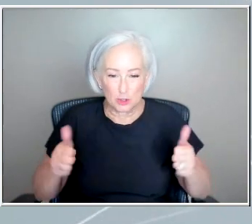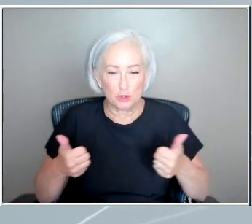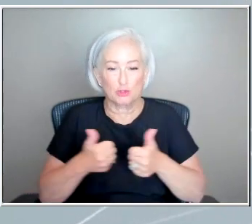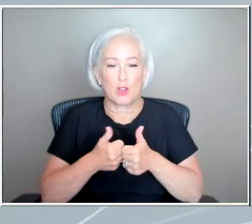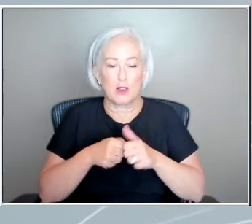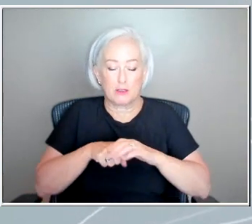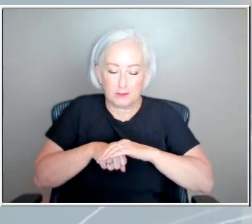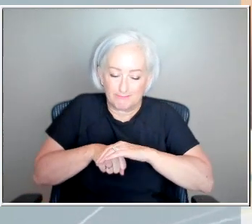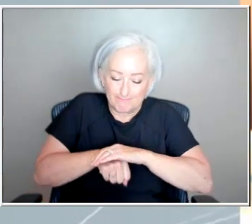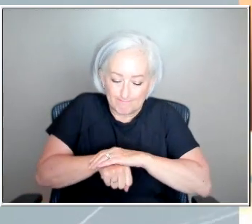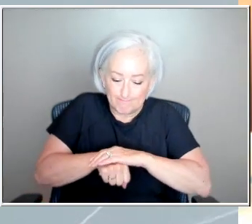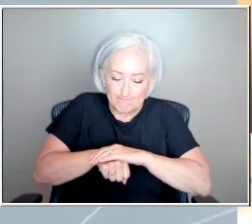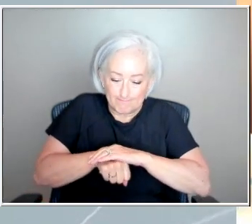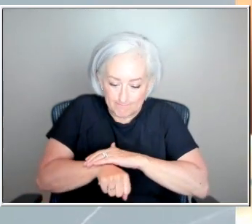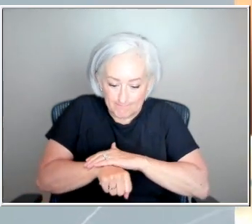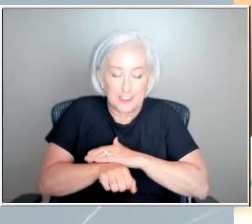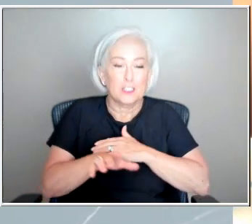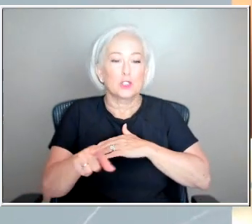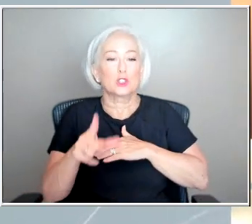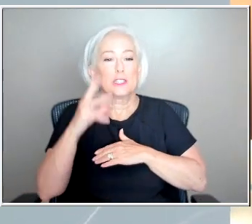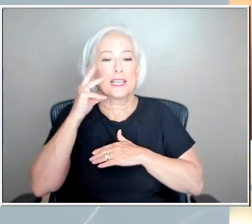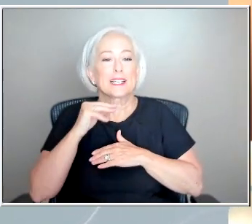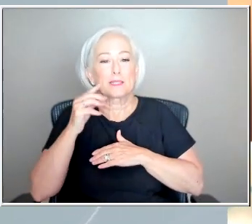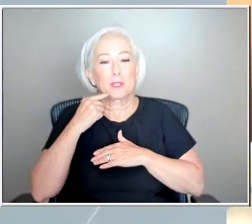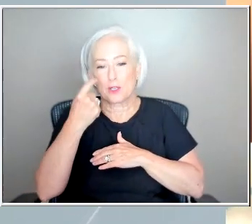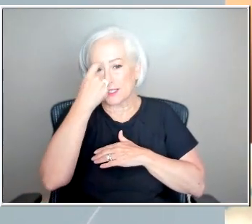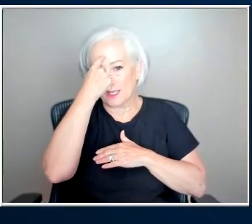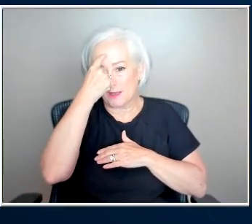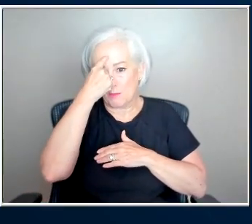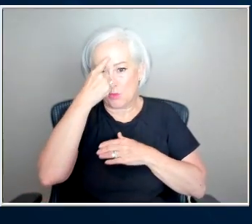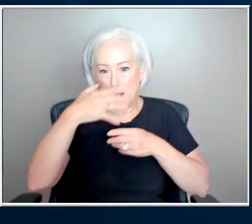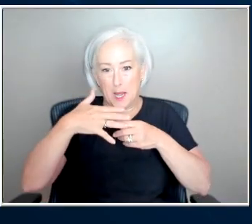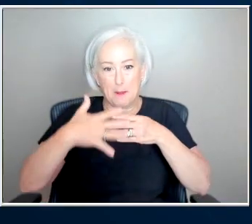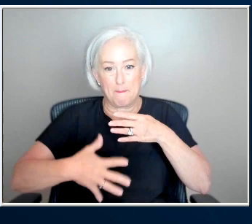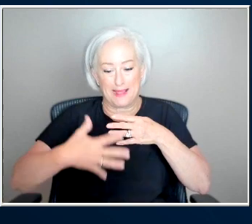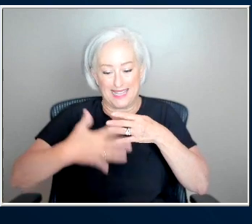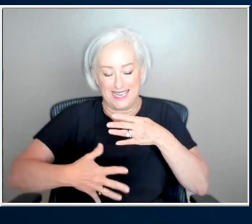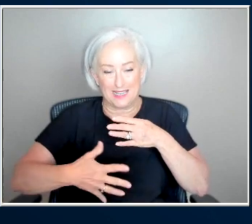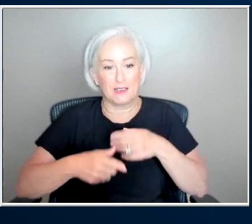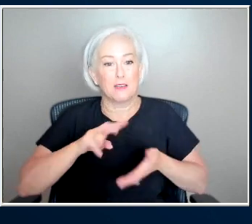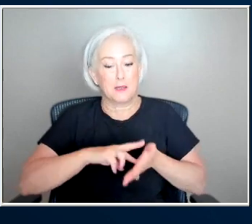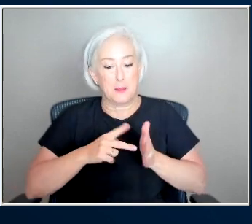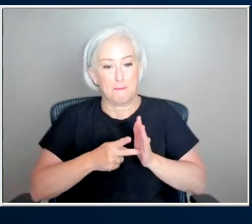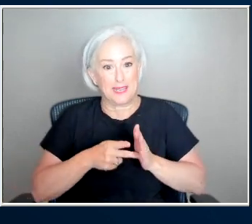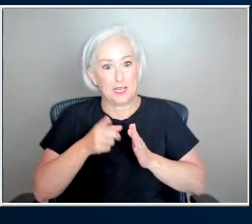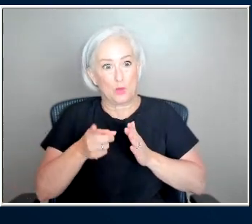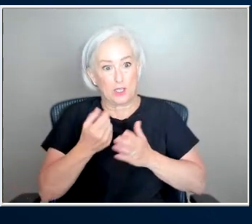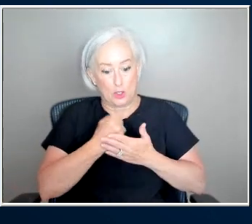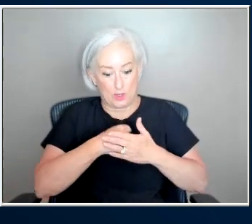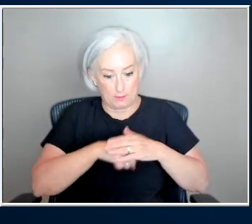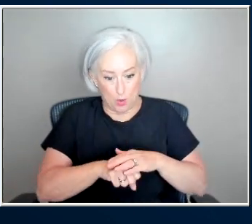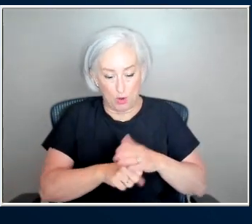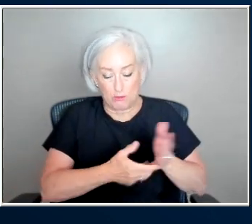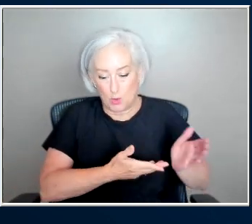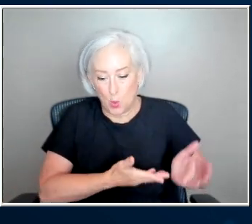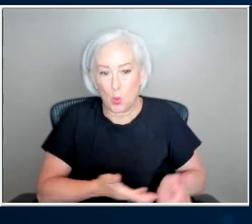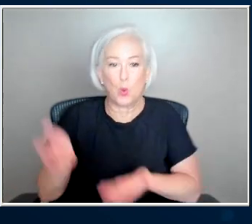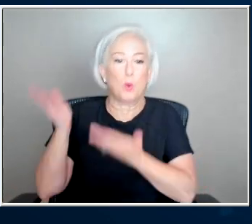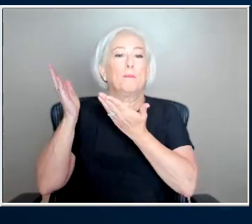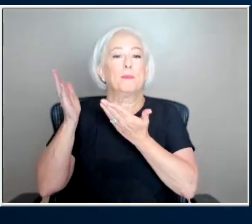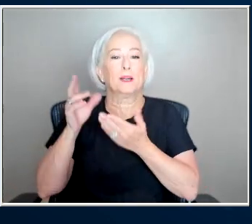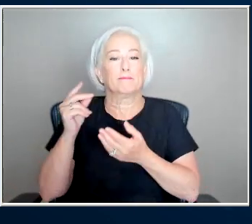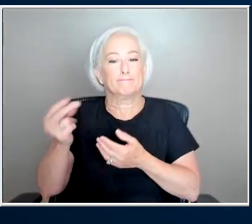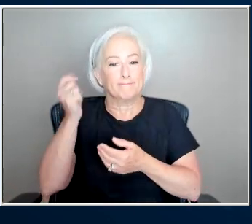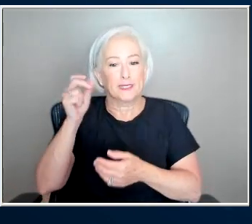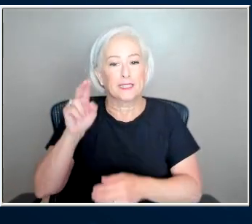suffered a brain bleed. And so when she was born, that she was essentially whisked right away to the NICU. And we didn't